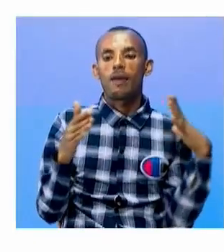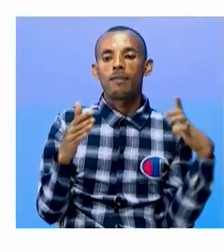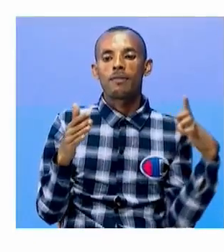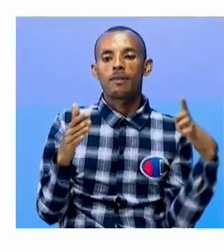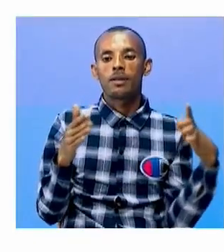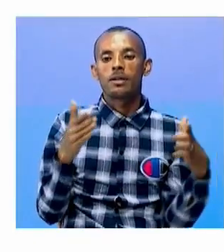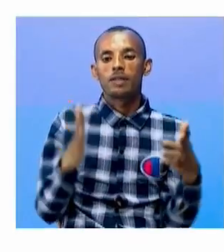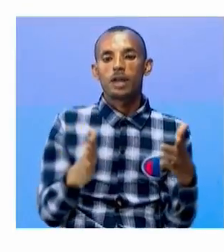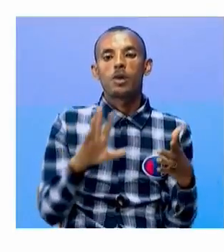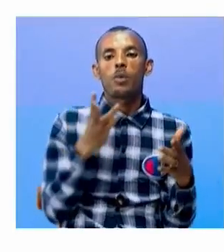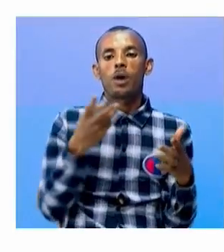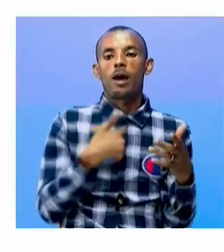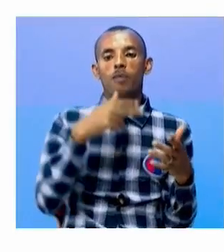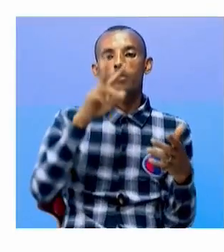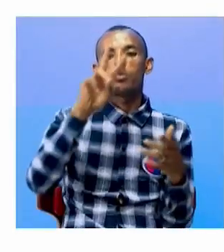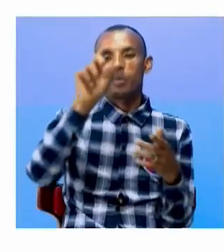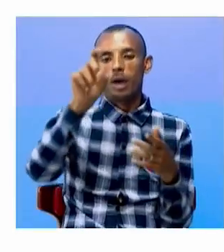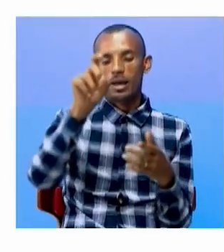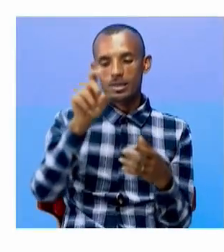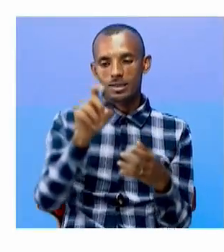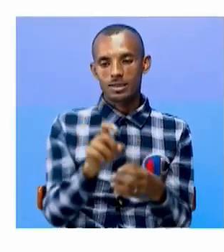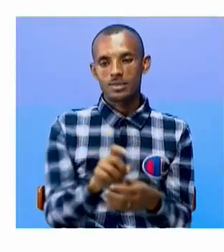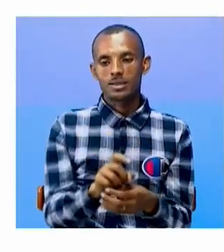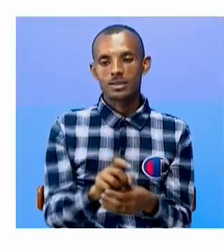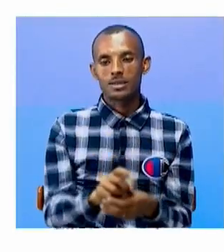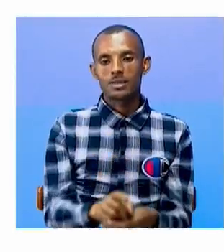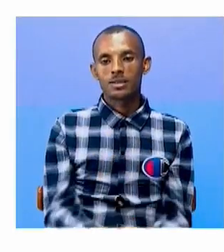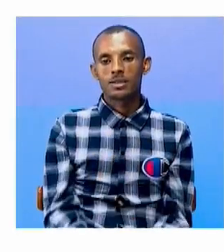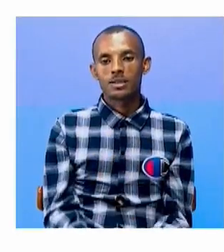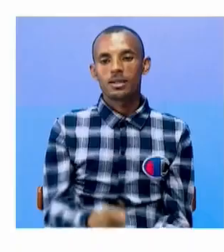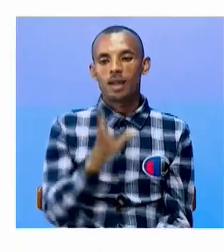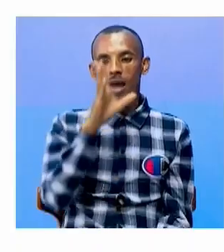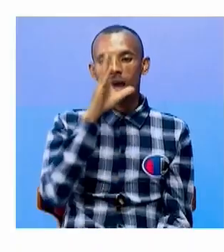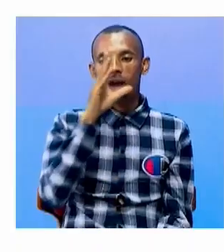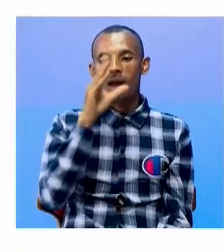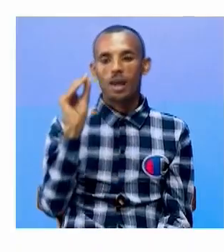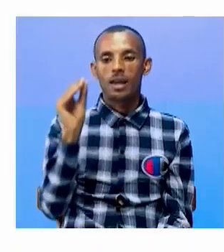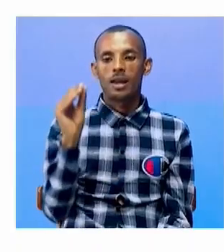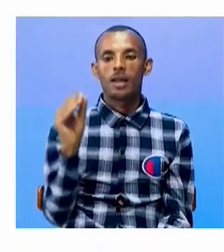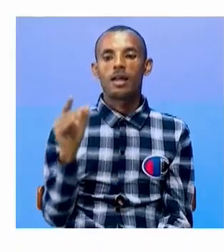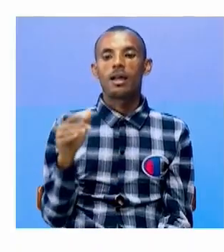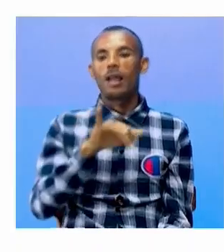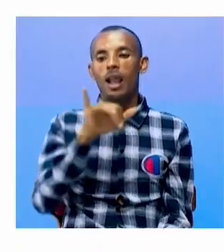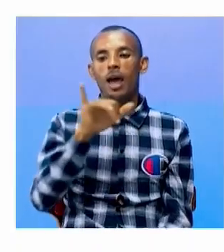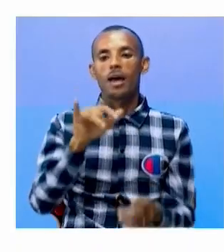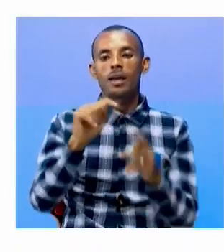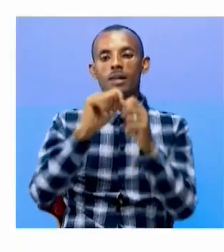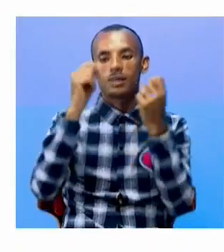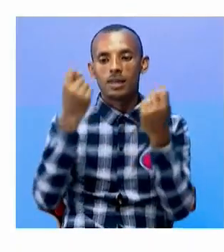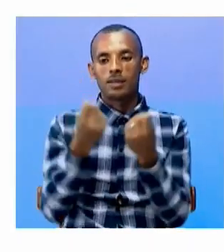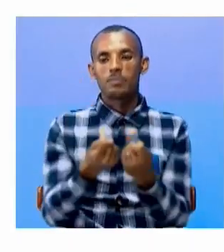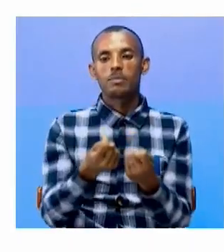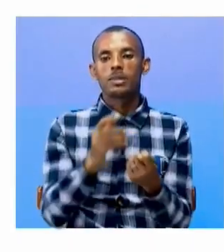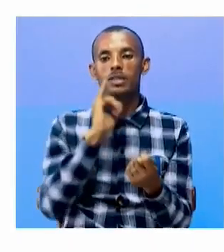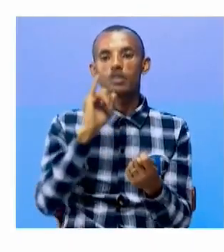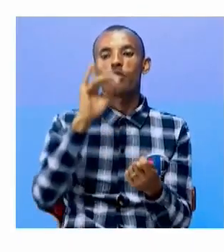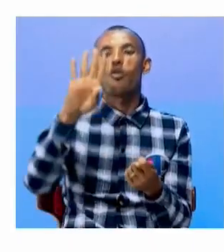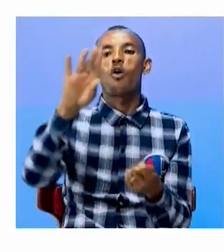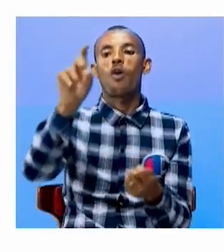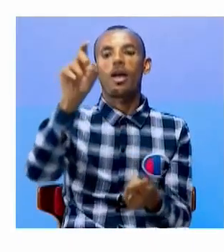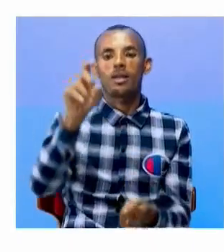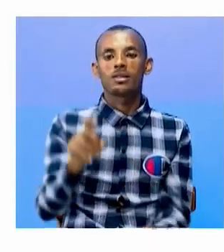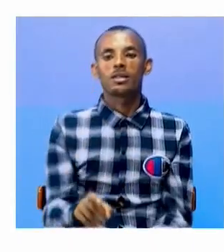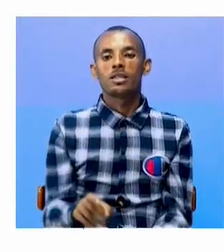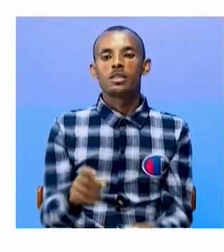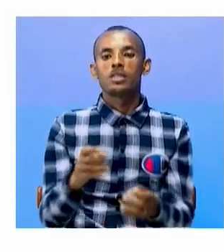2x. Let's write as it is. And the like term for 2x here, you have 4x. So